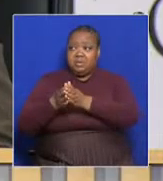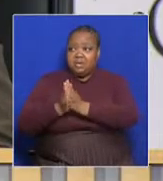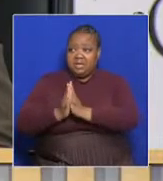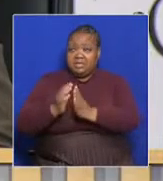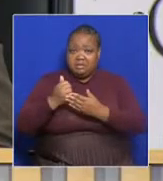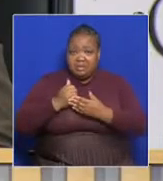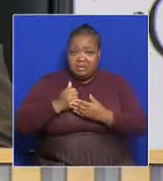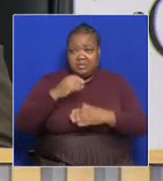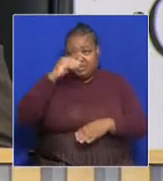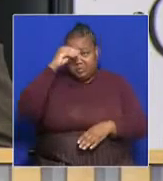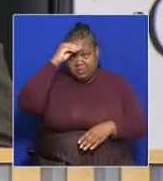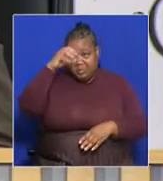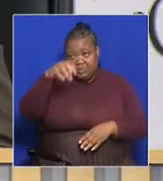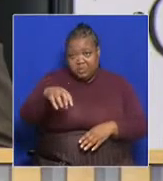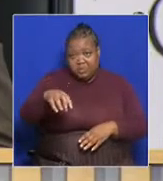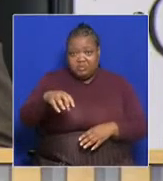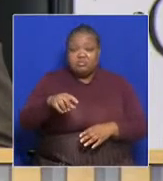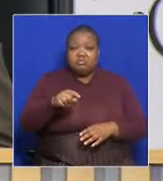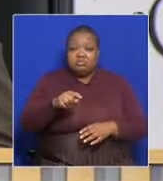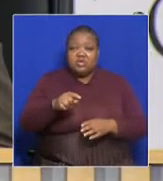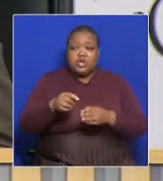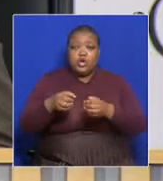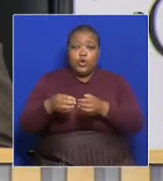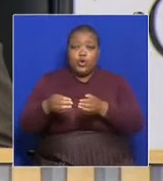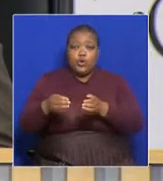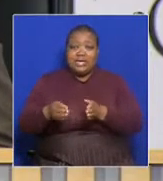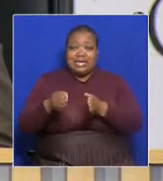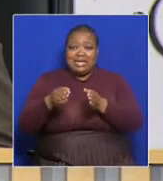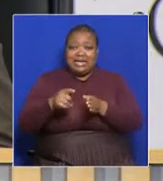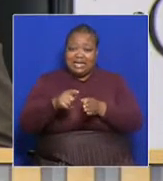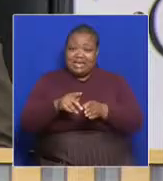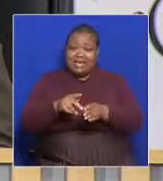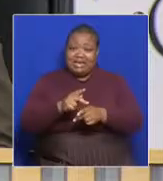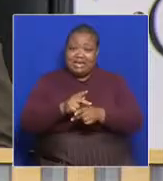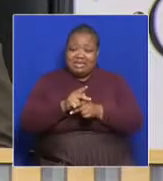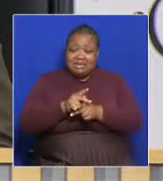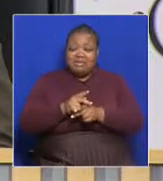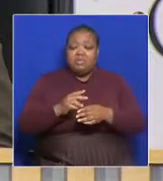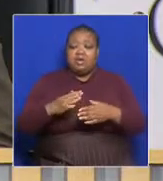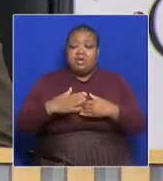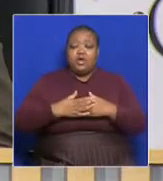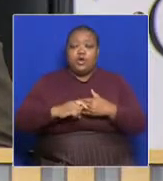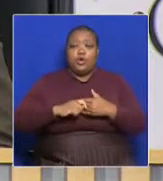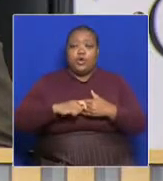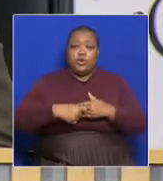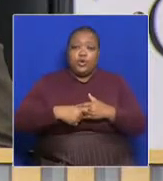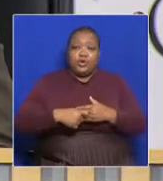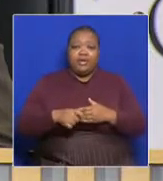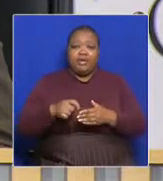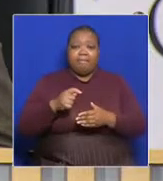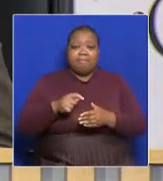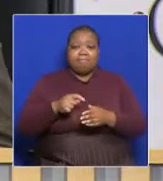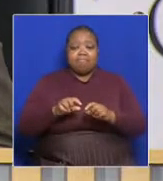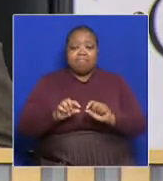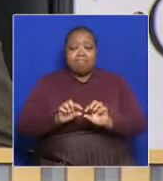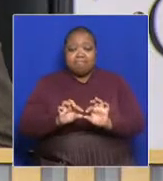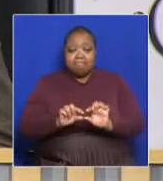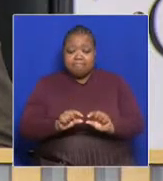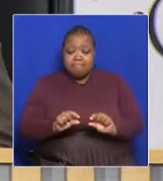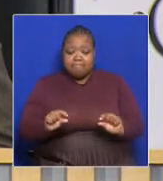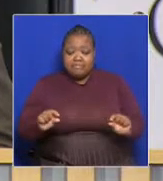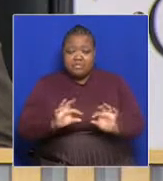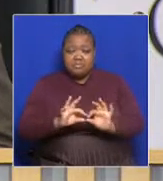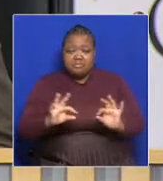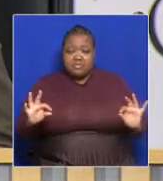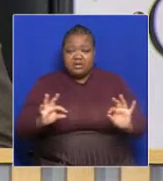said container there, lock up the exhibits in this container at Malvern Station. Within a year, every bit